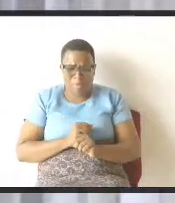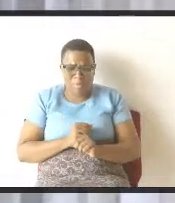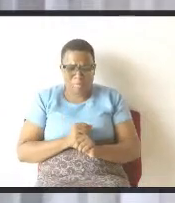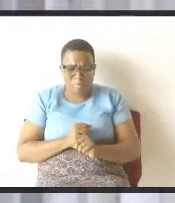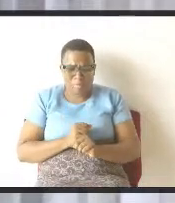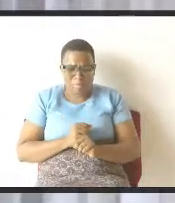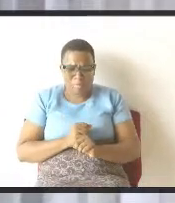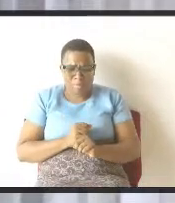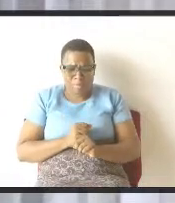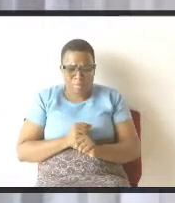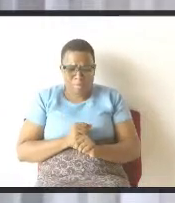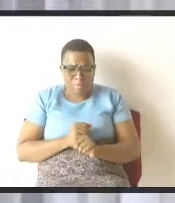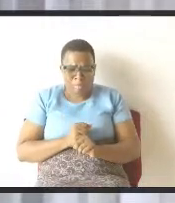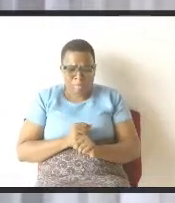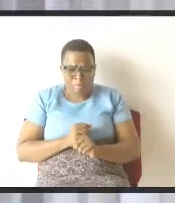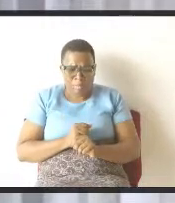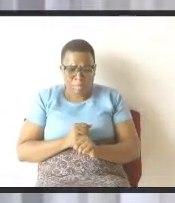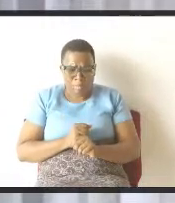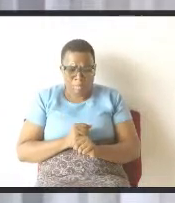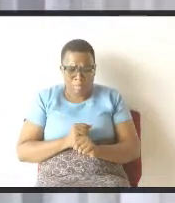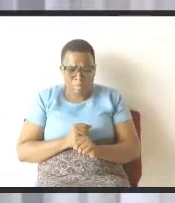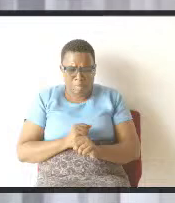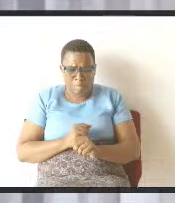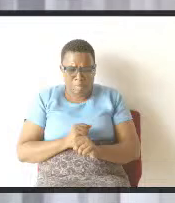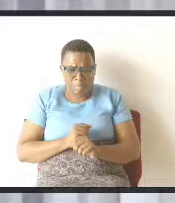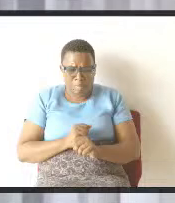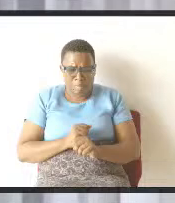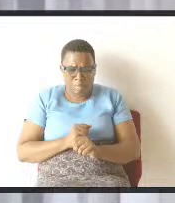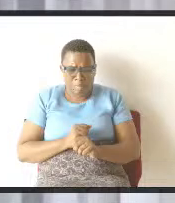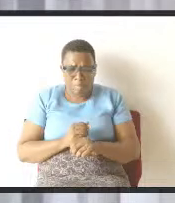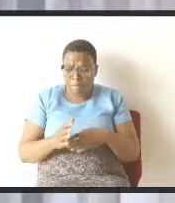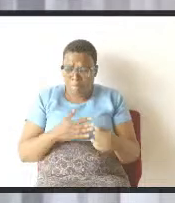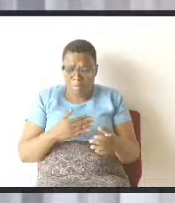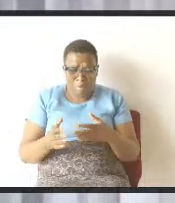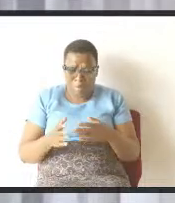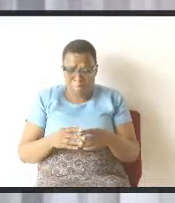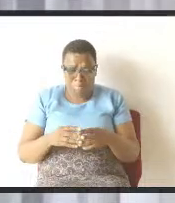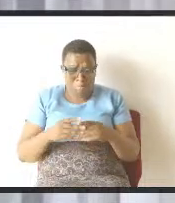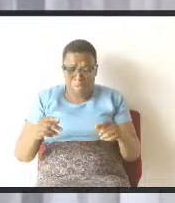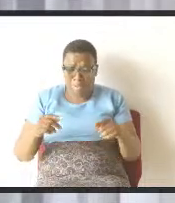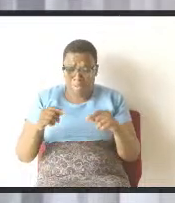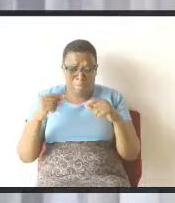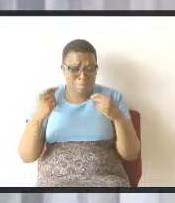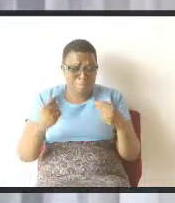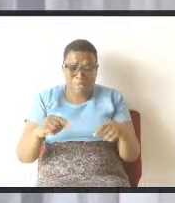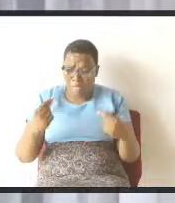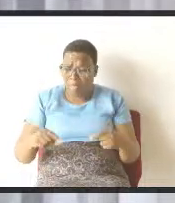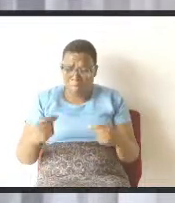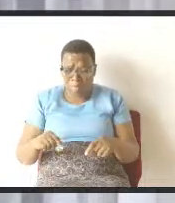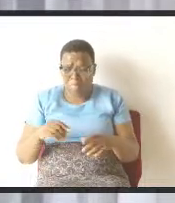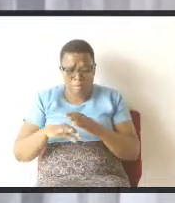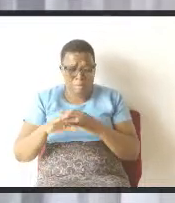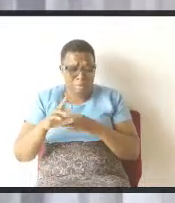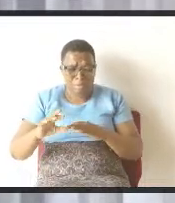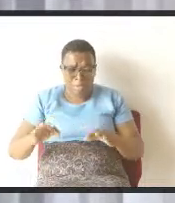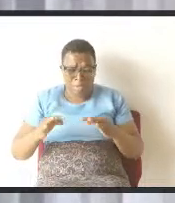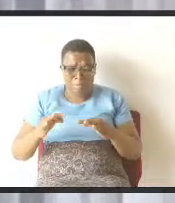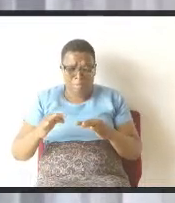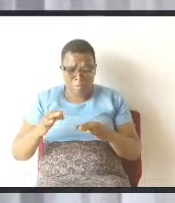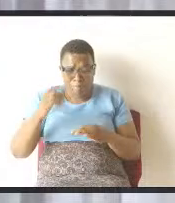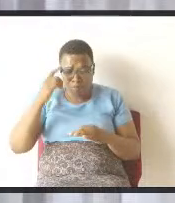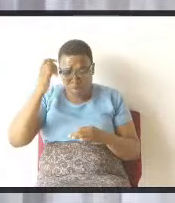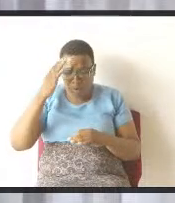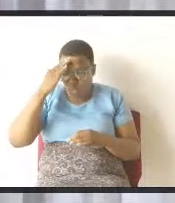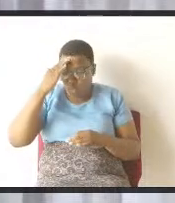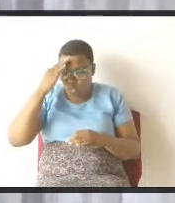that's quite the biggest gamble they will ever make, as nobody knows when. Pray that you'll help